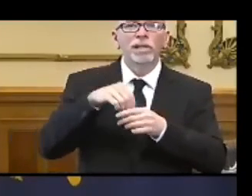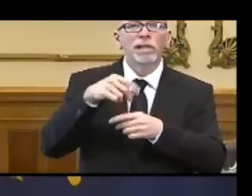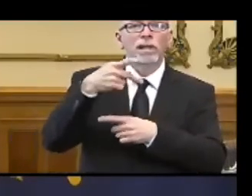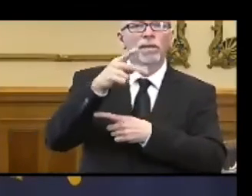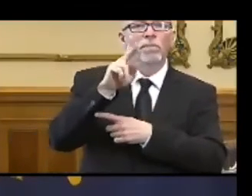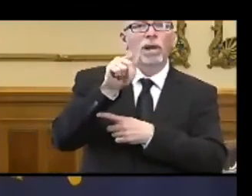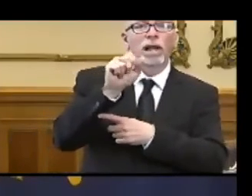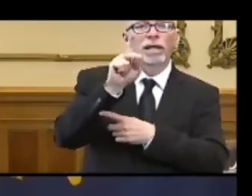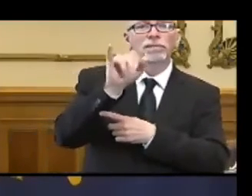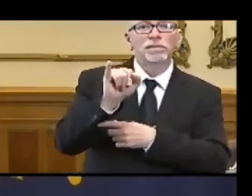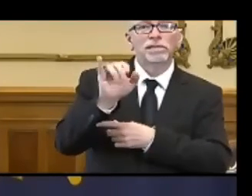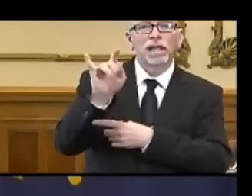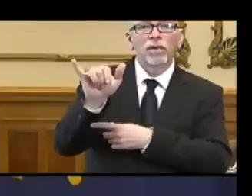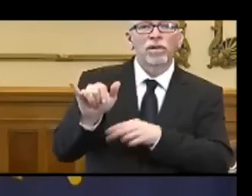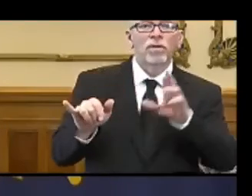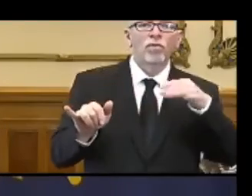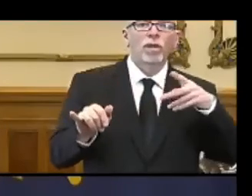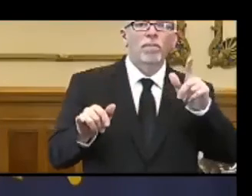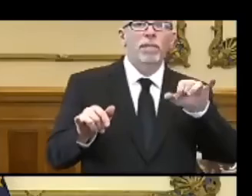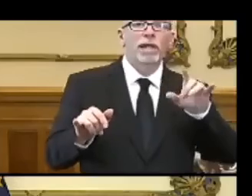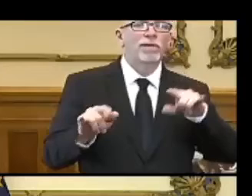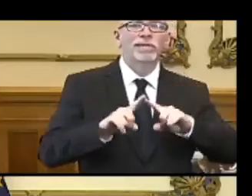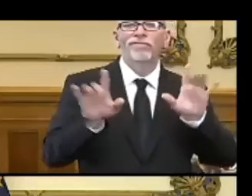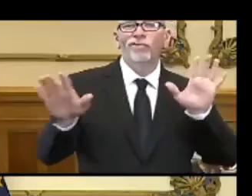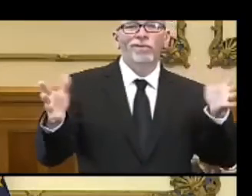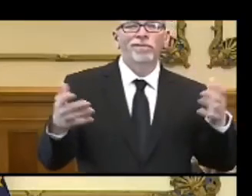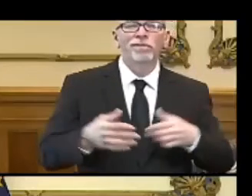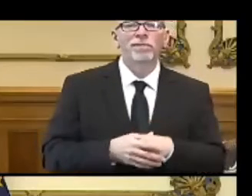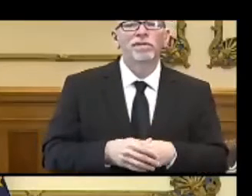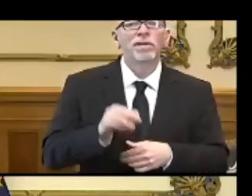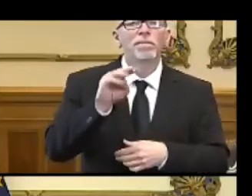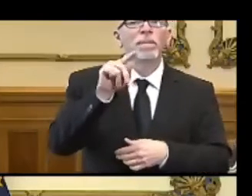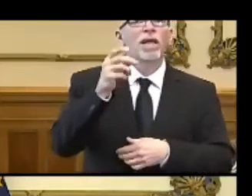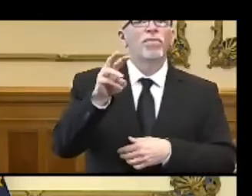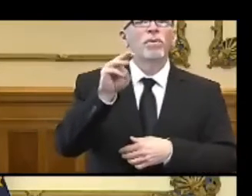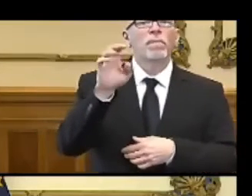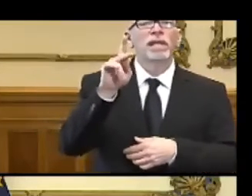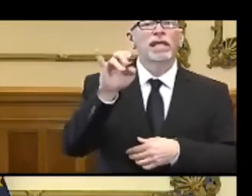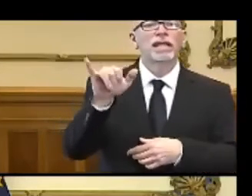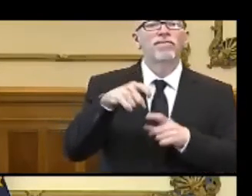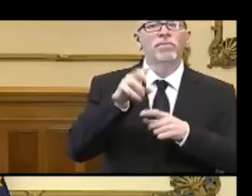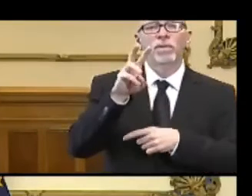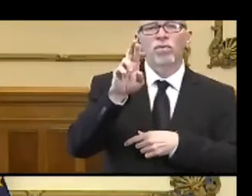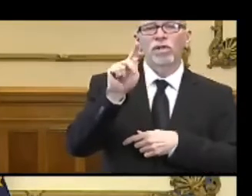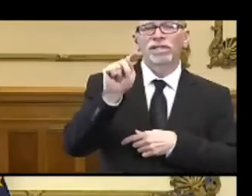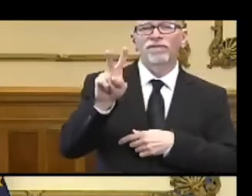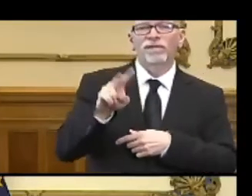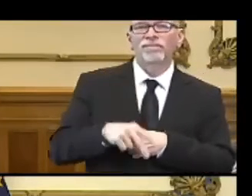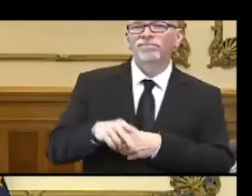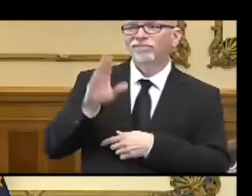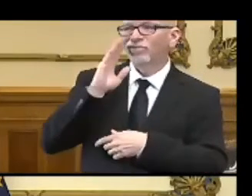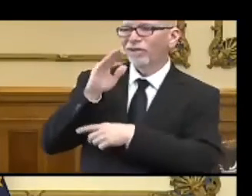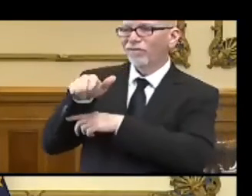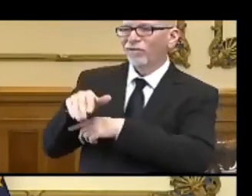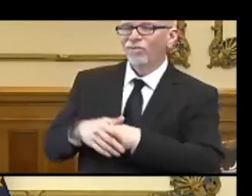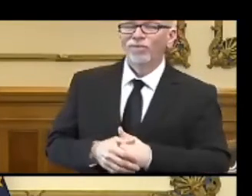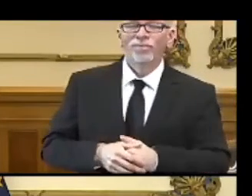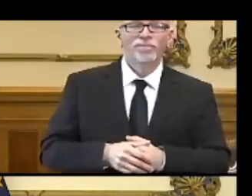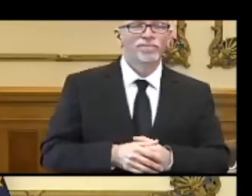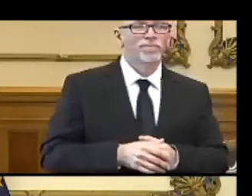Pulaski County, and Ripley County. Matthew McKinney, WRTV. Good afternoon.